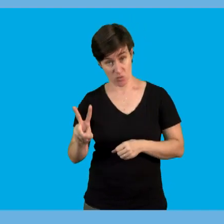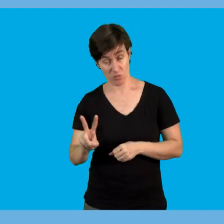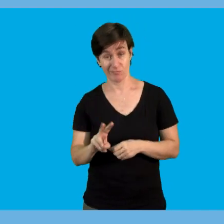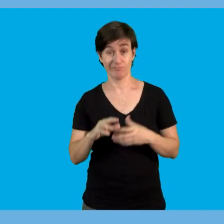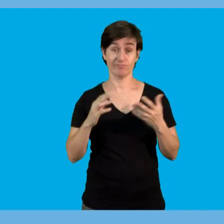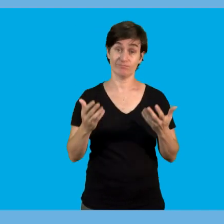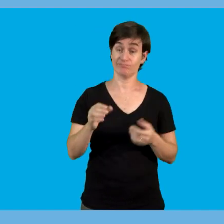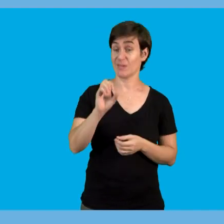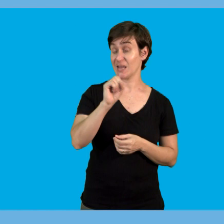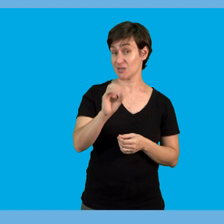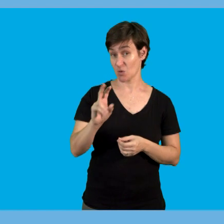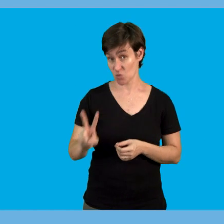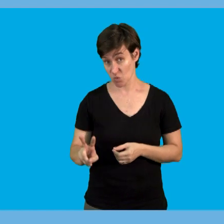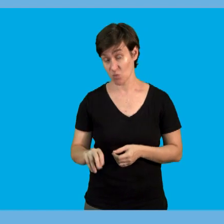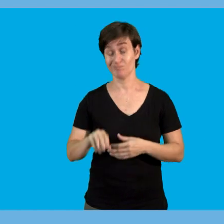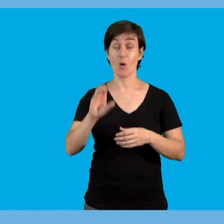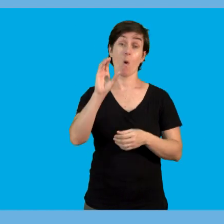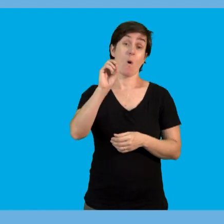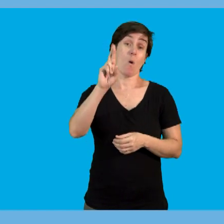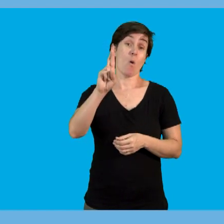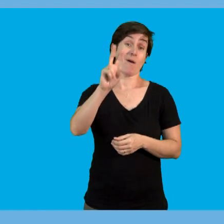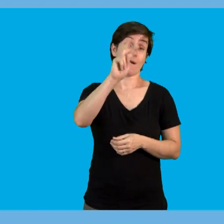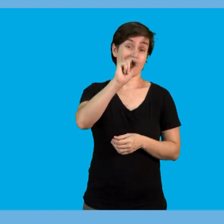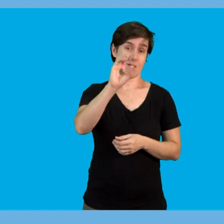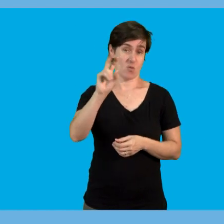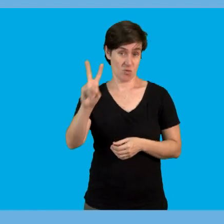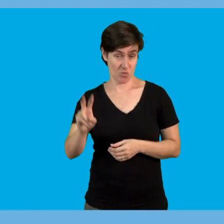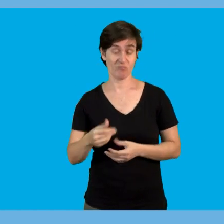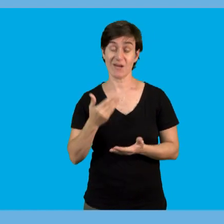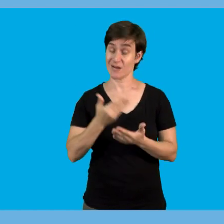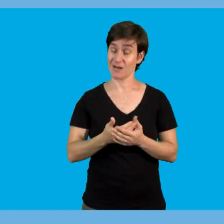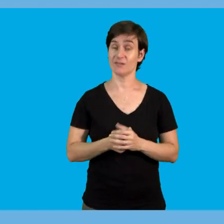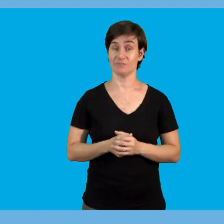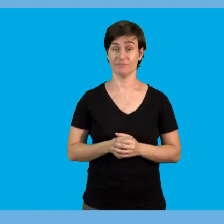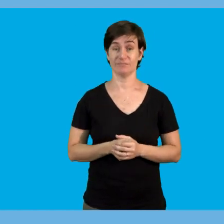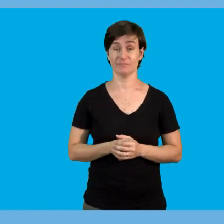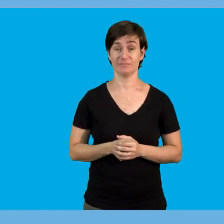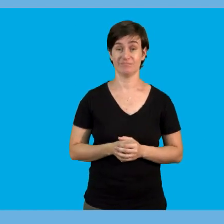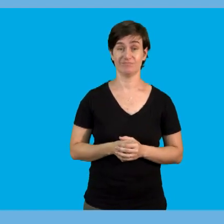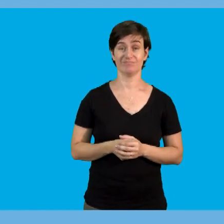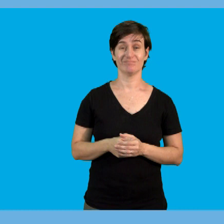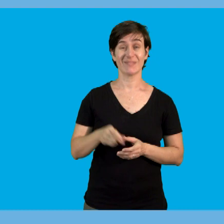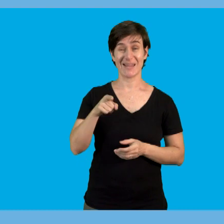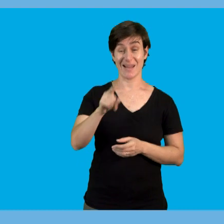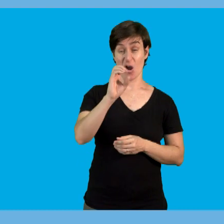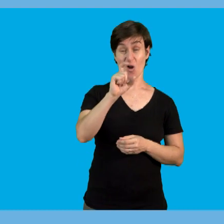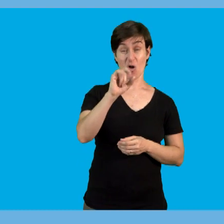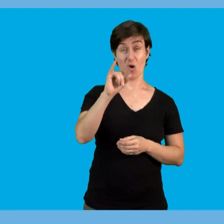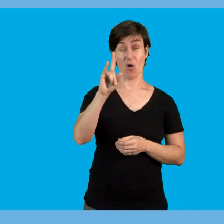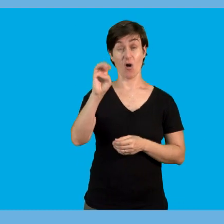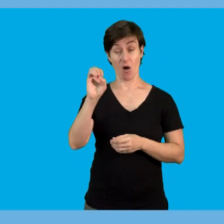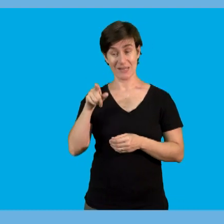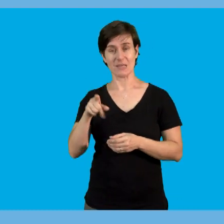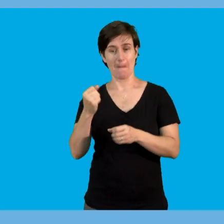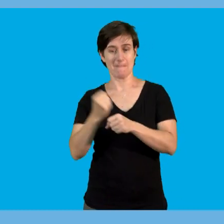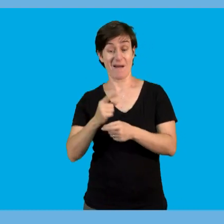our CO2, our SO2, or even our NO2. All these dioxides, all these oxides,